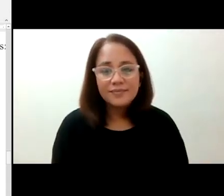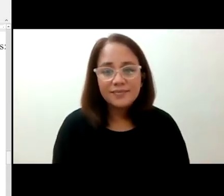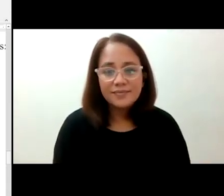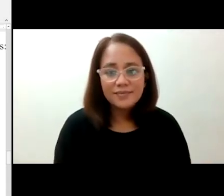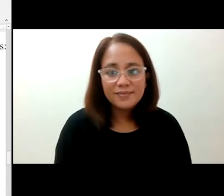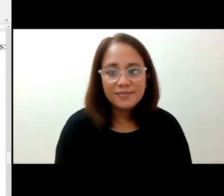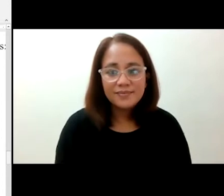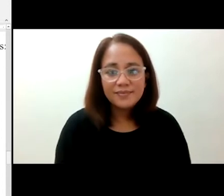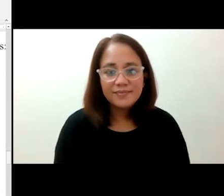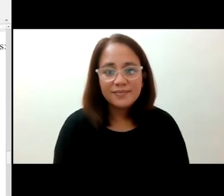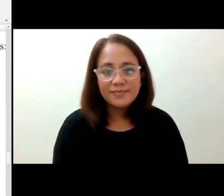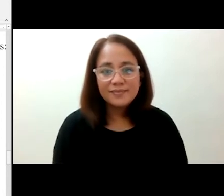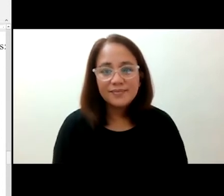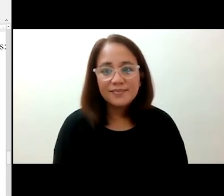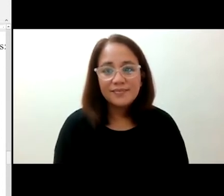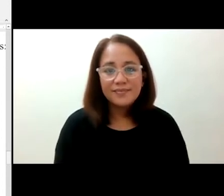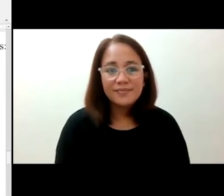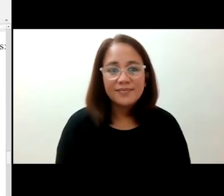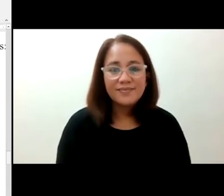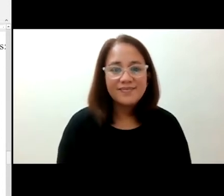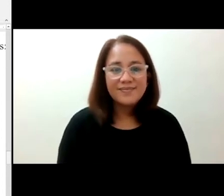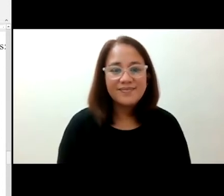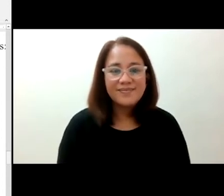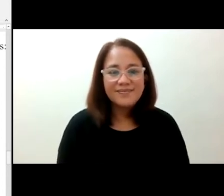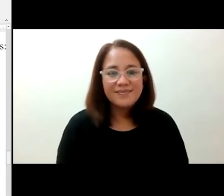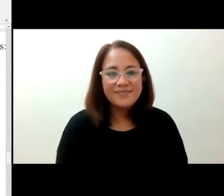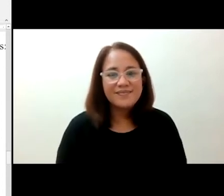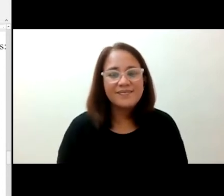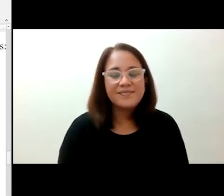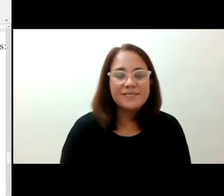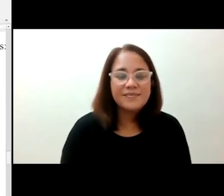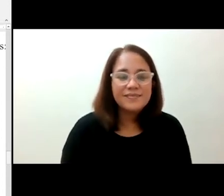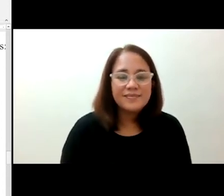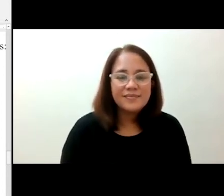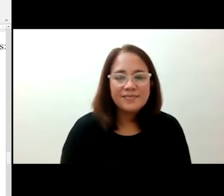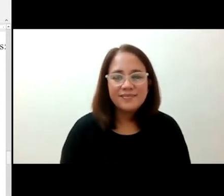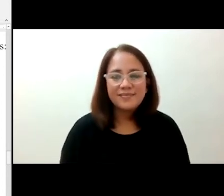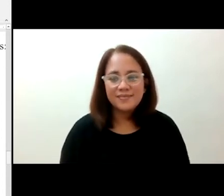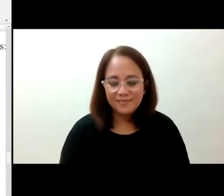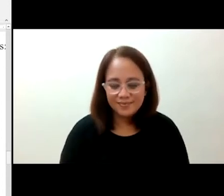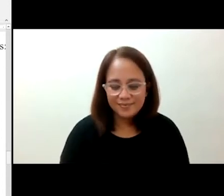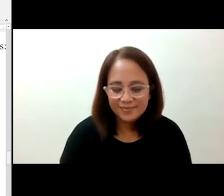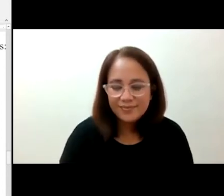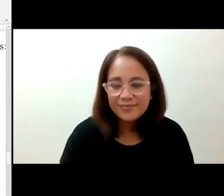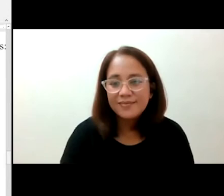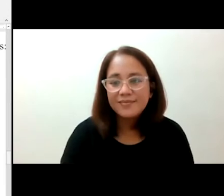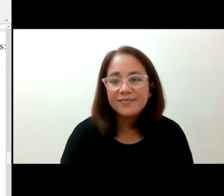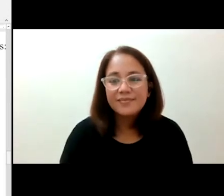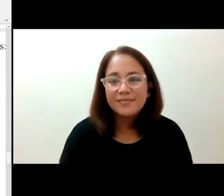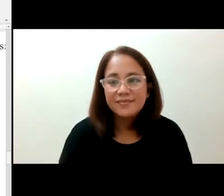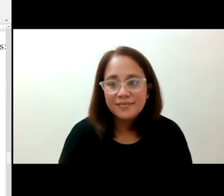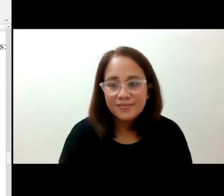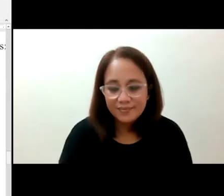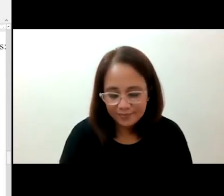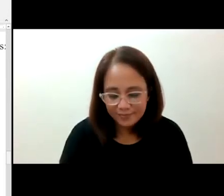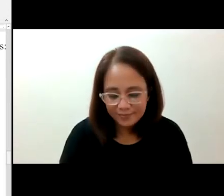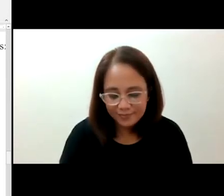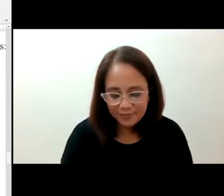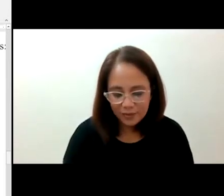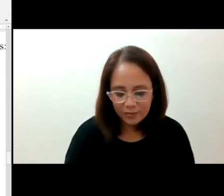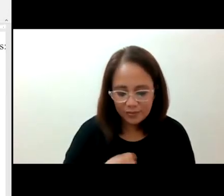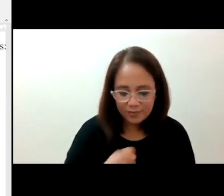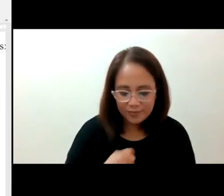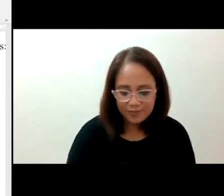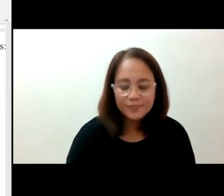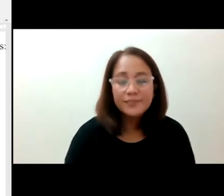Can All we right. stop sharing? Say again? Can we stop sharing, sir? I can't see everybody. Yeah, sorry. Yeah, sorry.